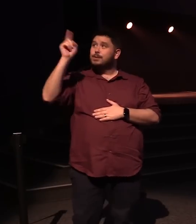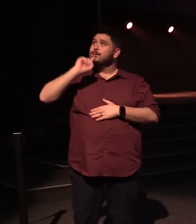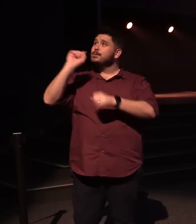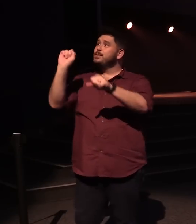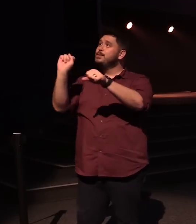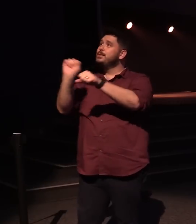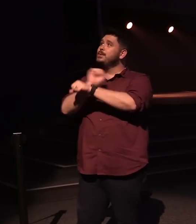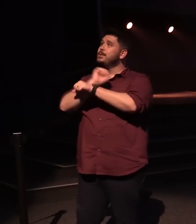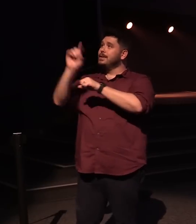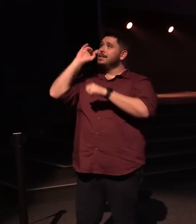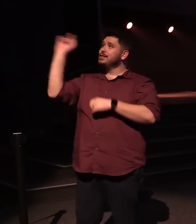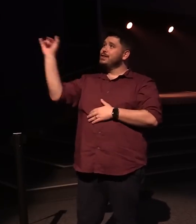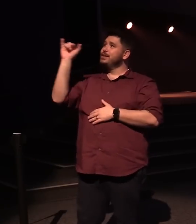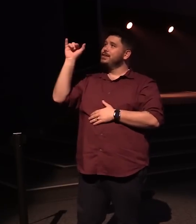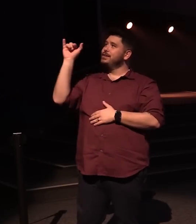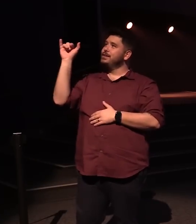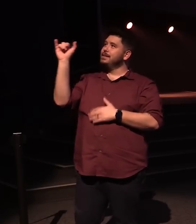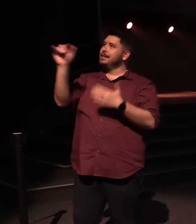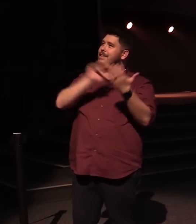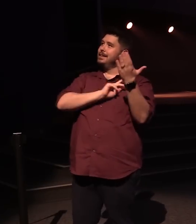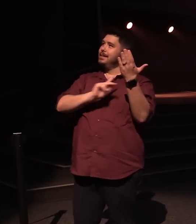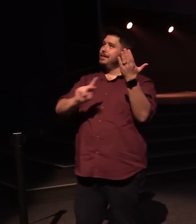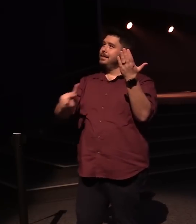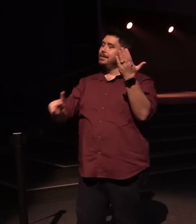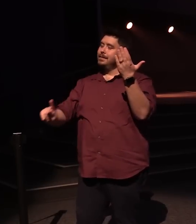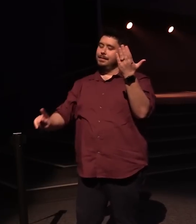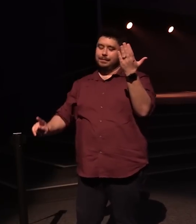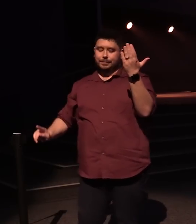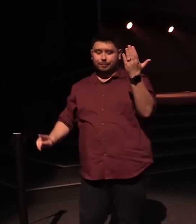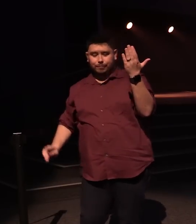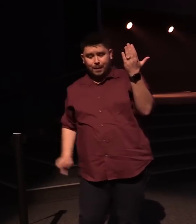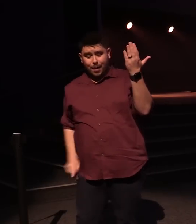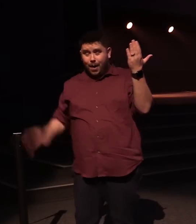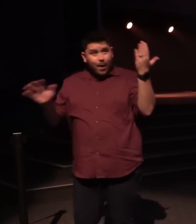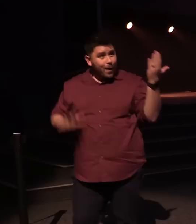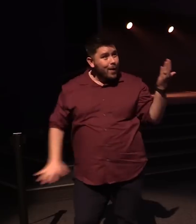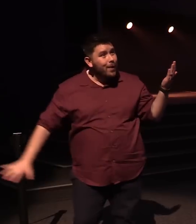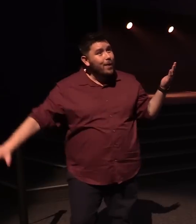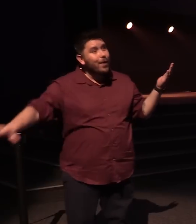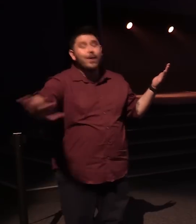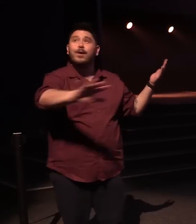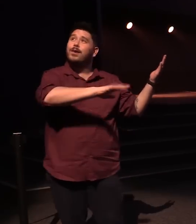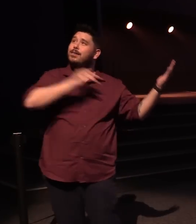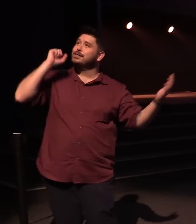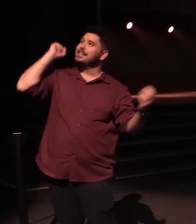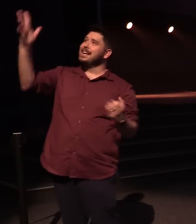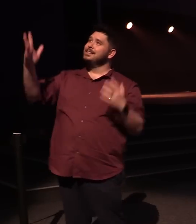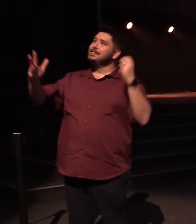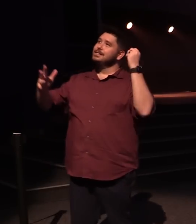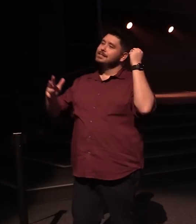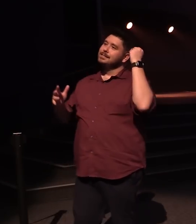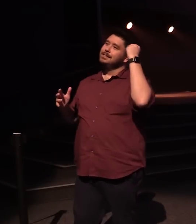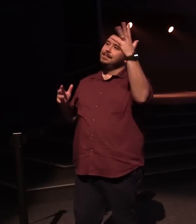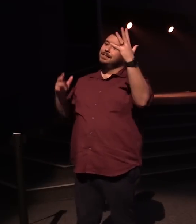true eternal King, all creation sings.